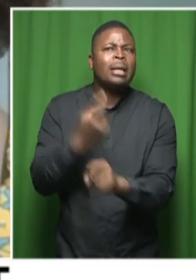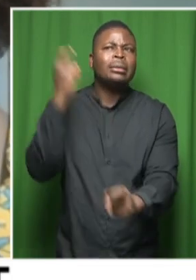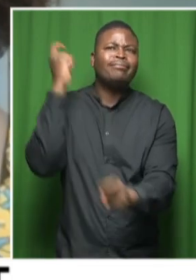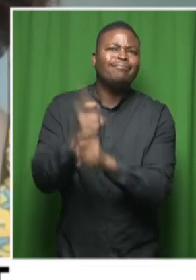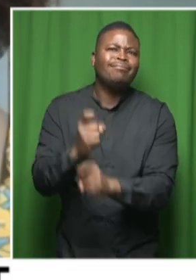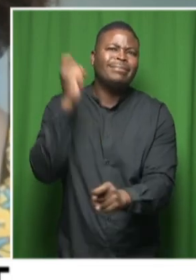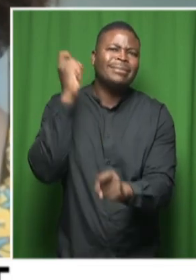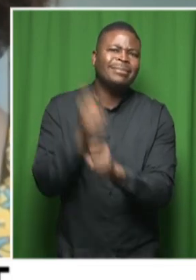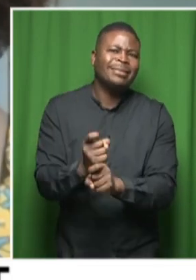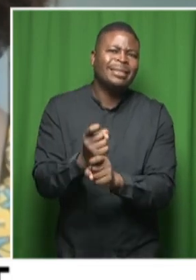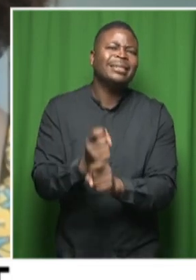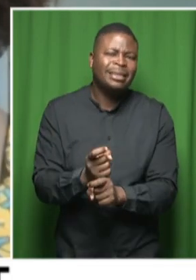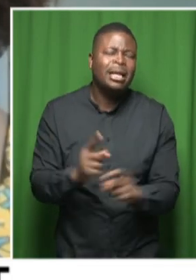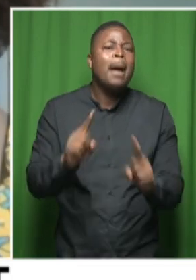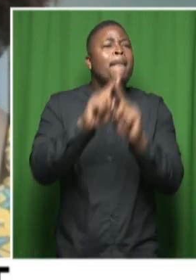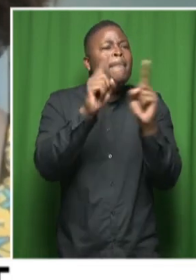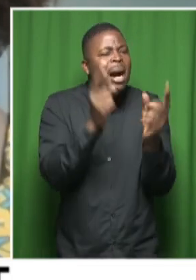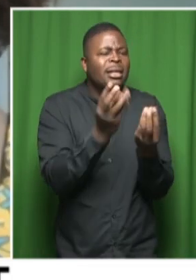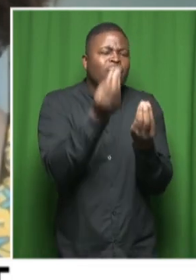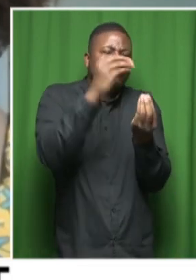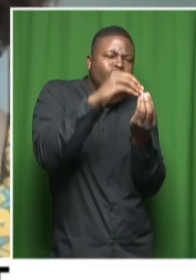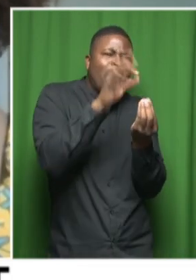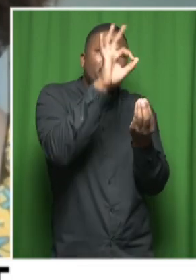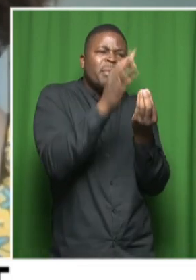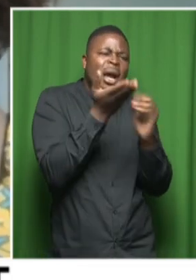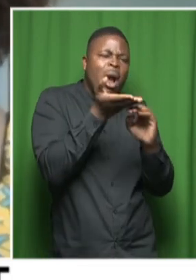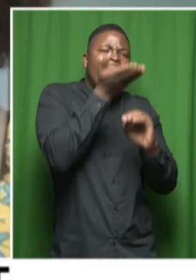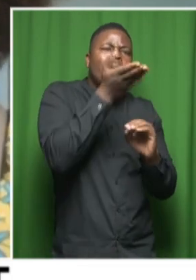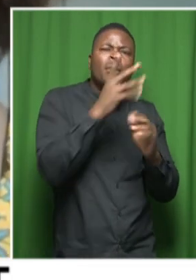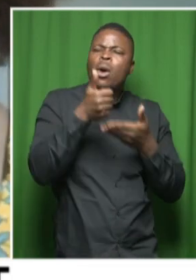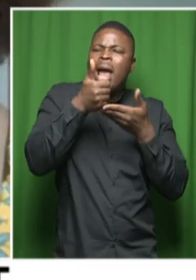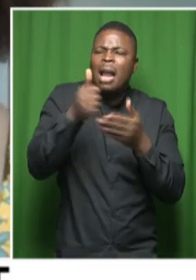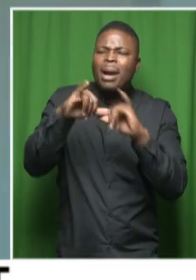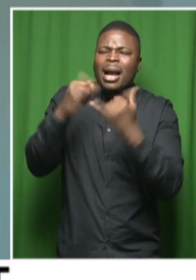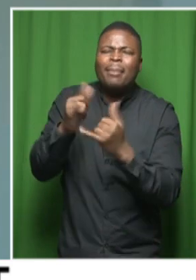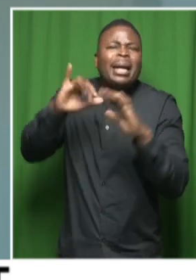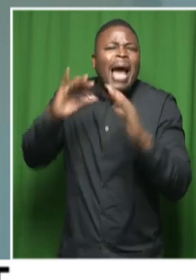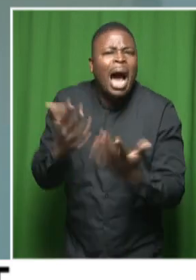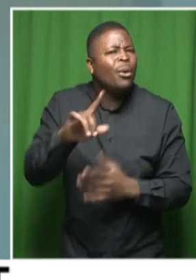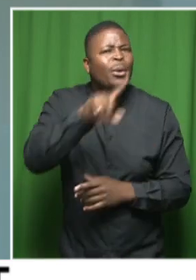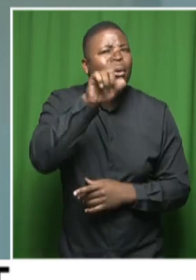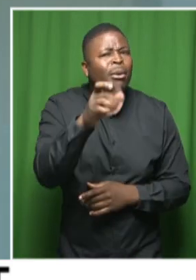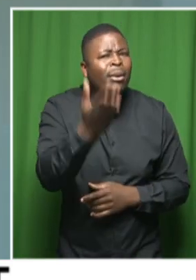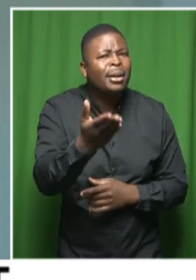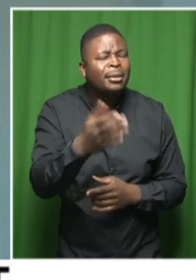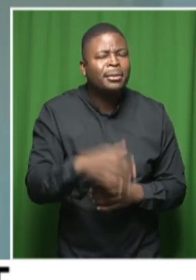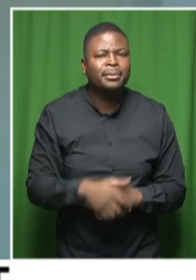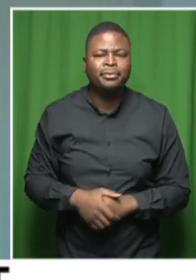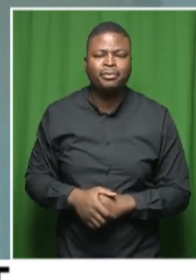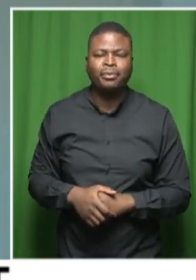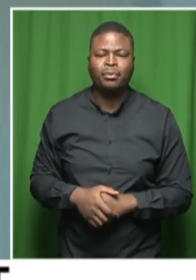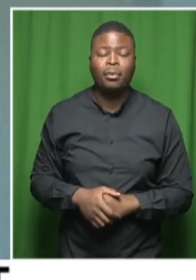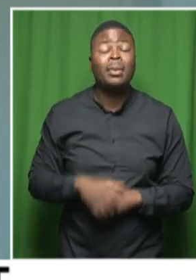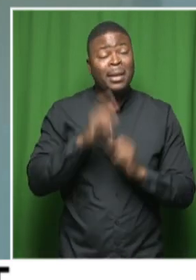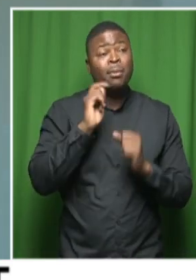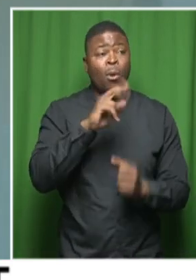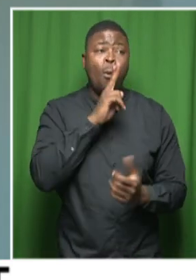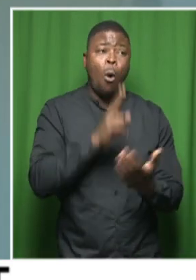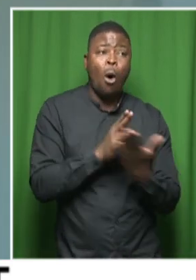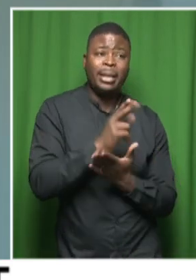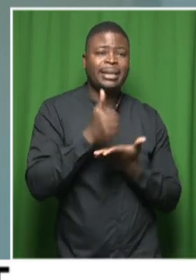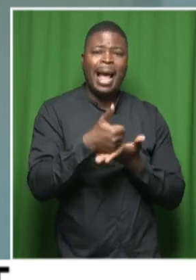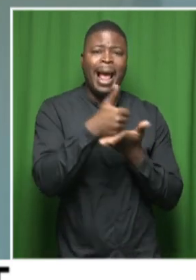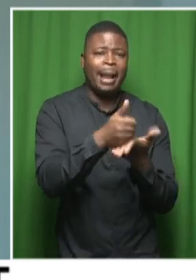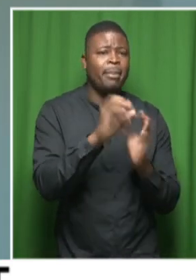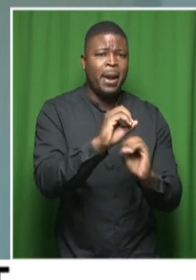your interest rates actually help the situation? No, actually, it doesn't help, right? And I think there are several things, and you